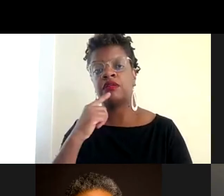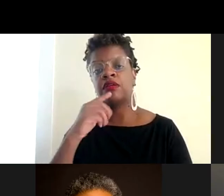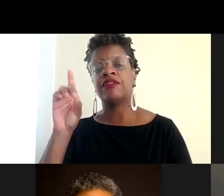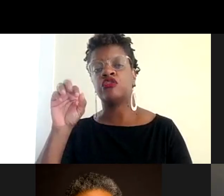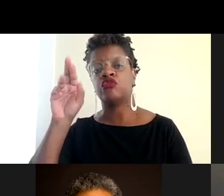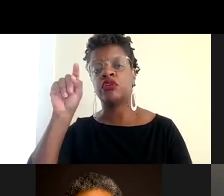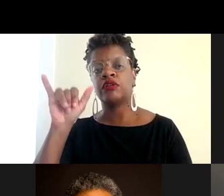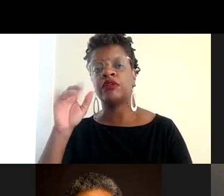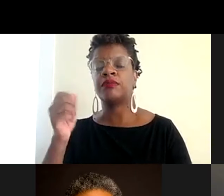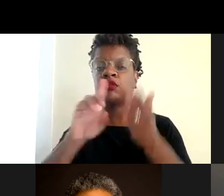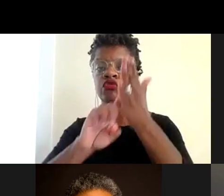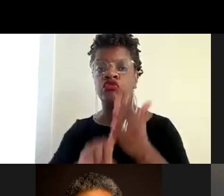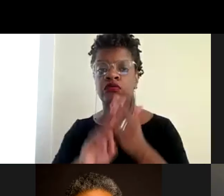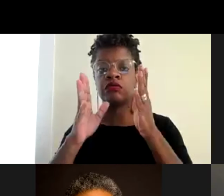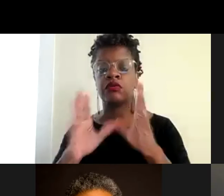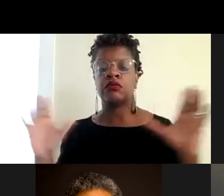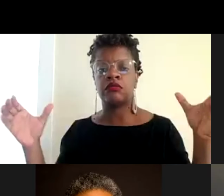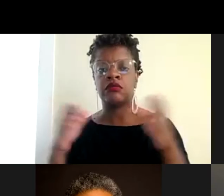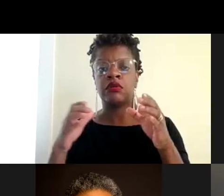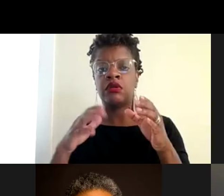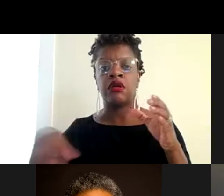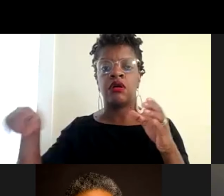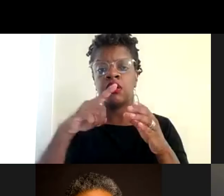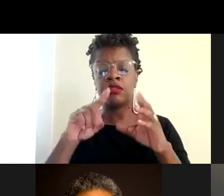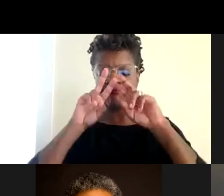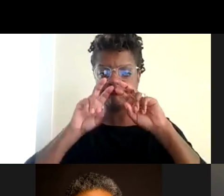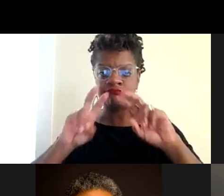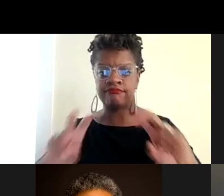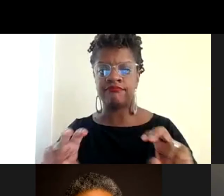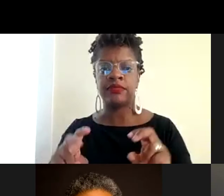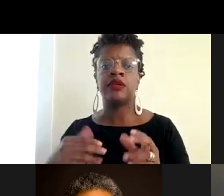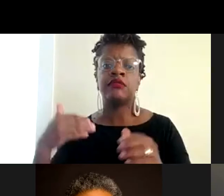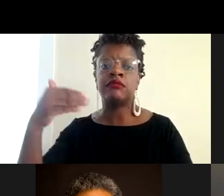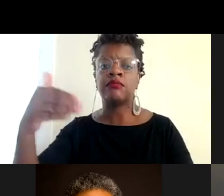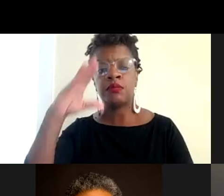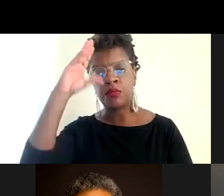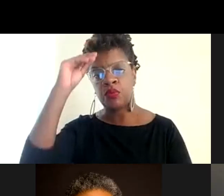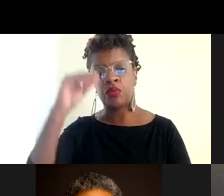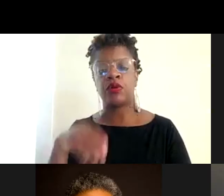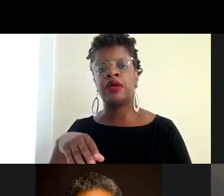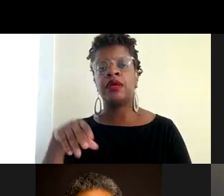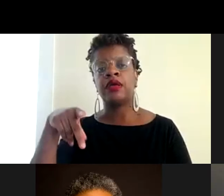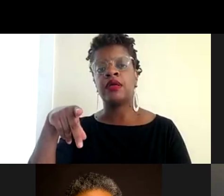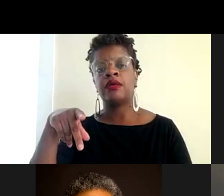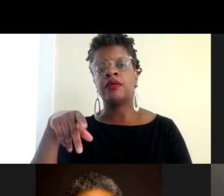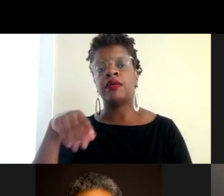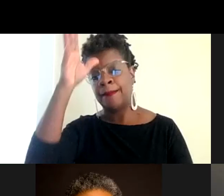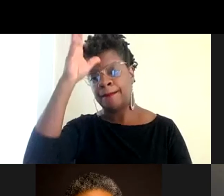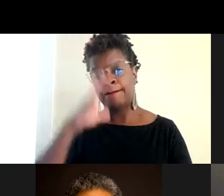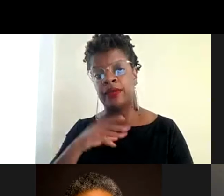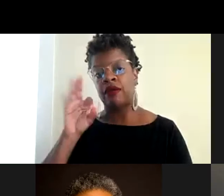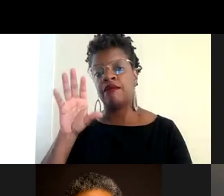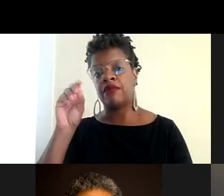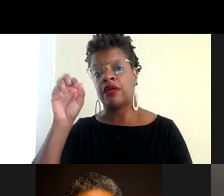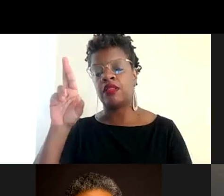100 researchers and evaluators who rigorously and routinely study boys and men of color and evaluate programs to serve